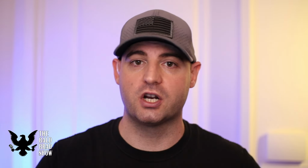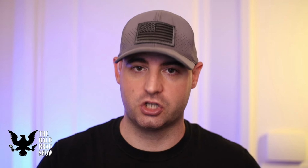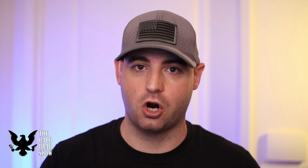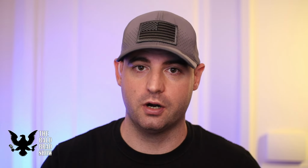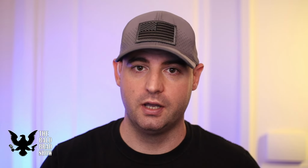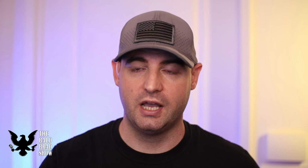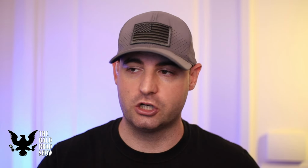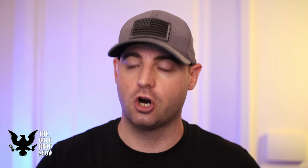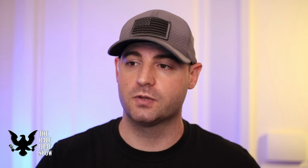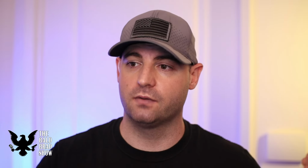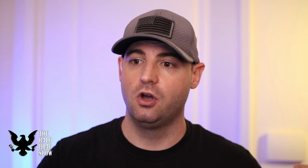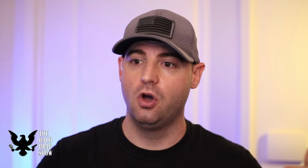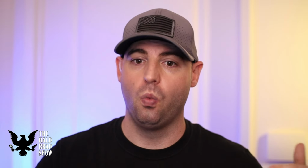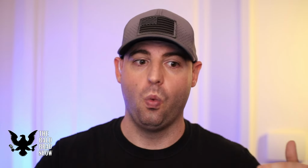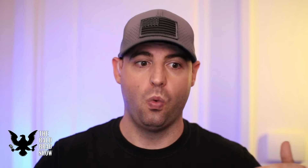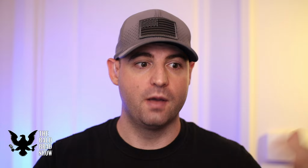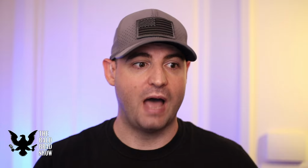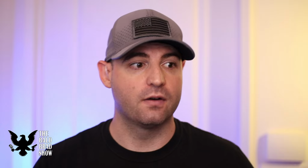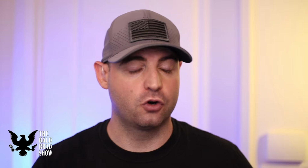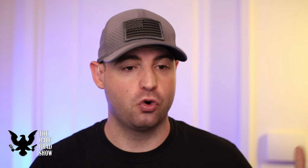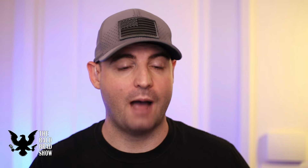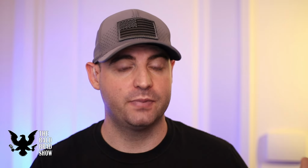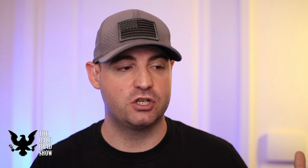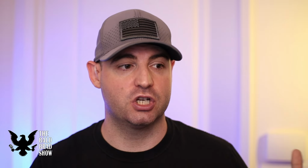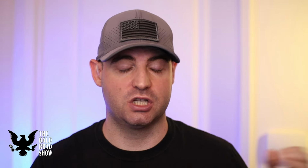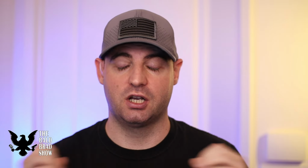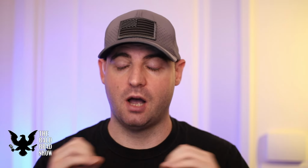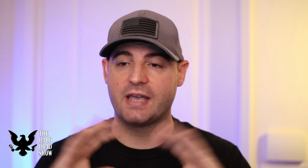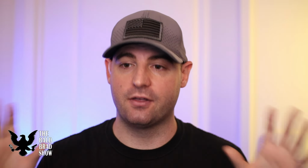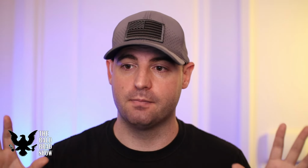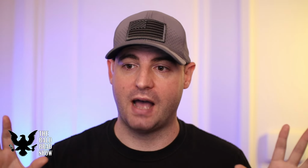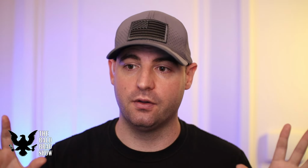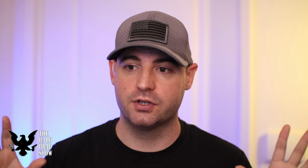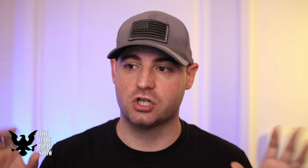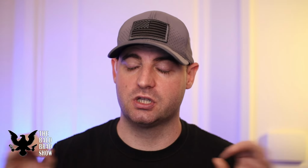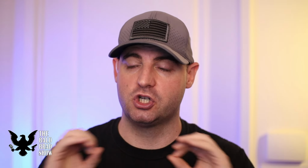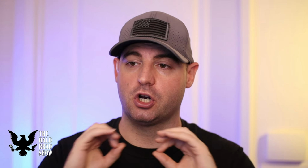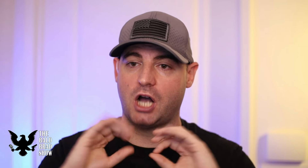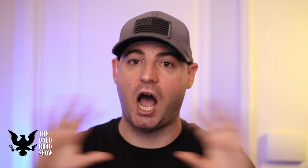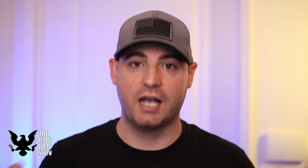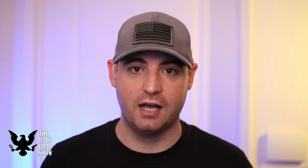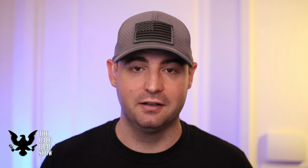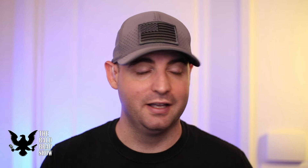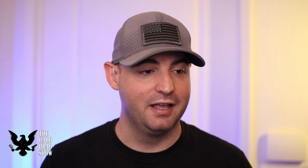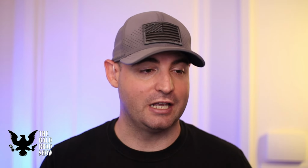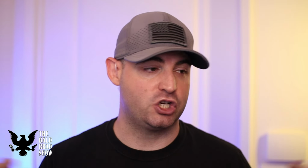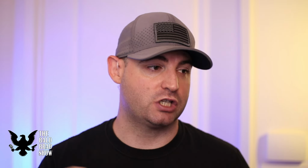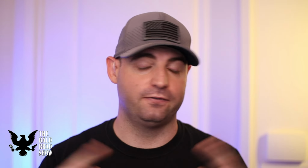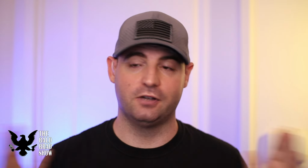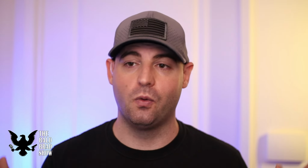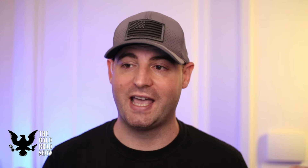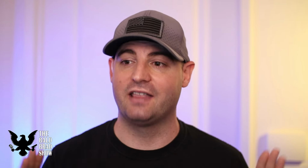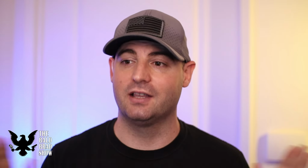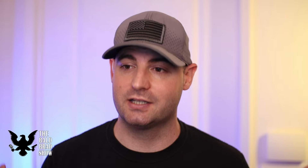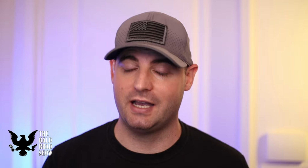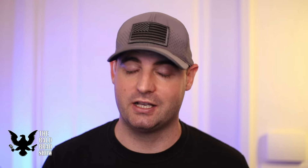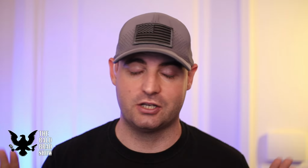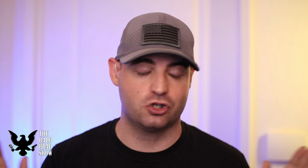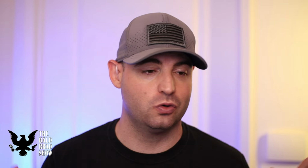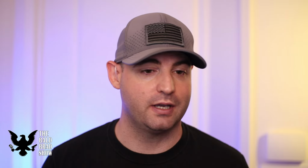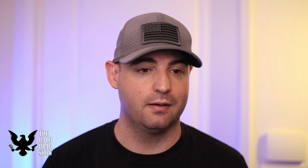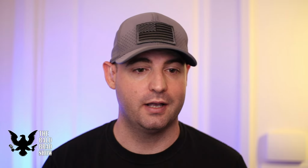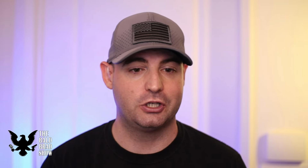know where to start in terms of the amount of crap that's just coming out of their mouths, just the sheer caca that's just flowing